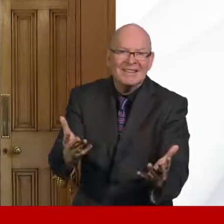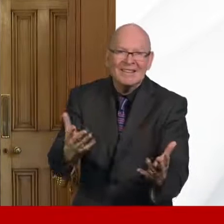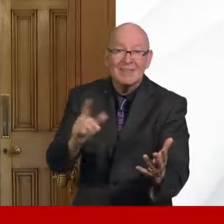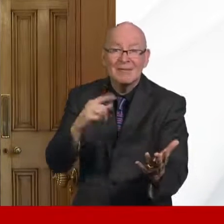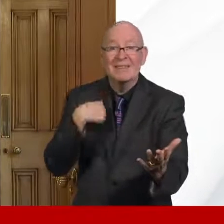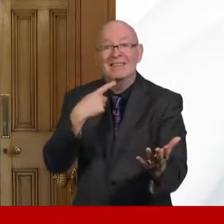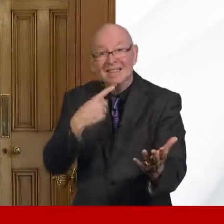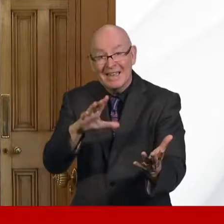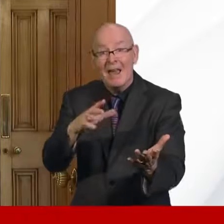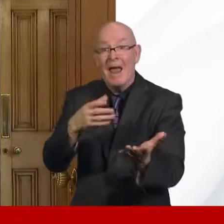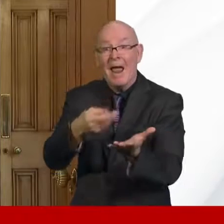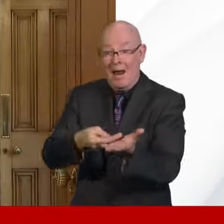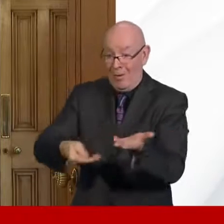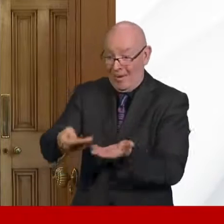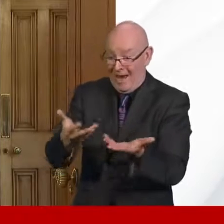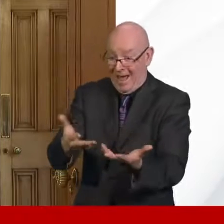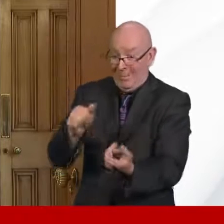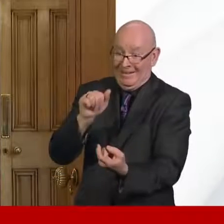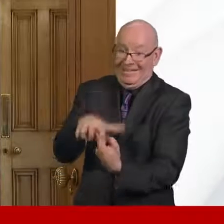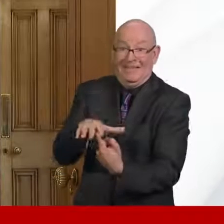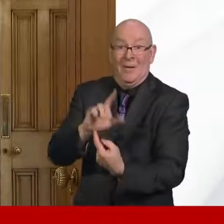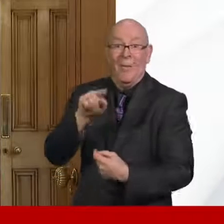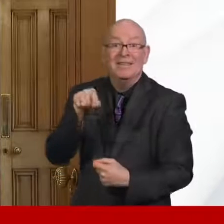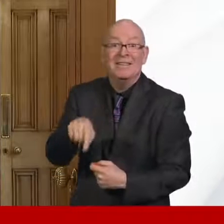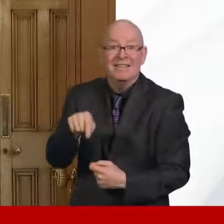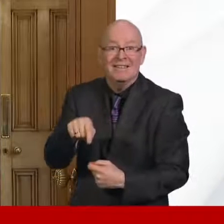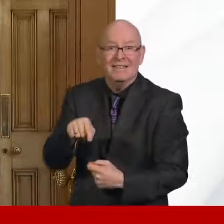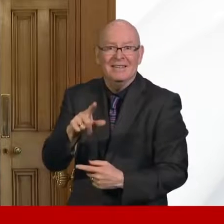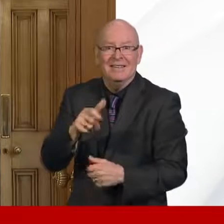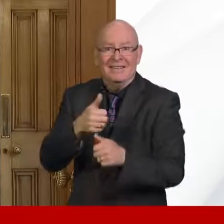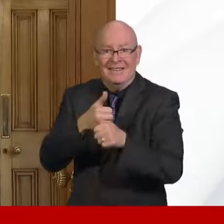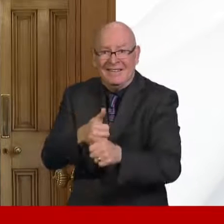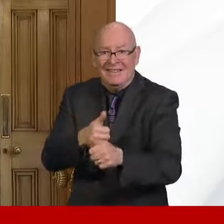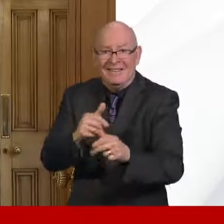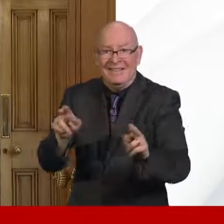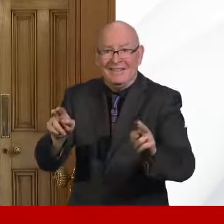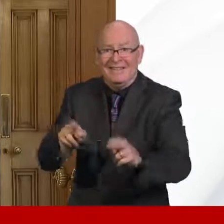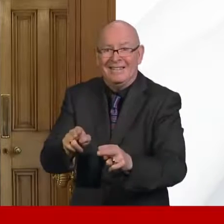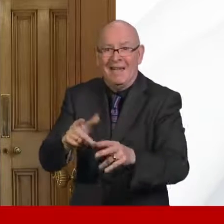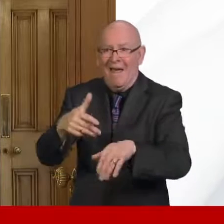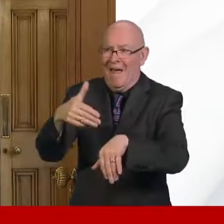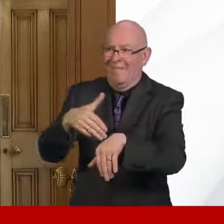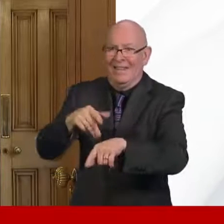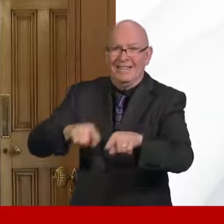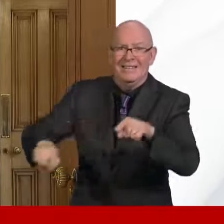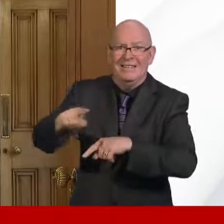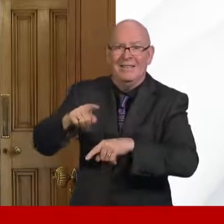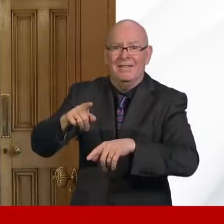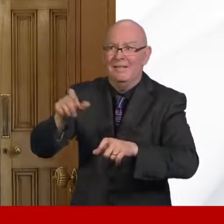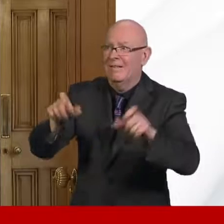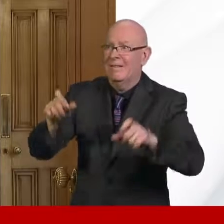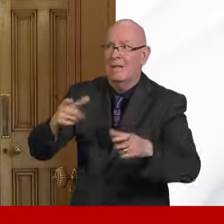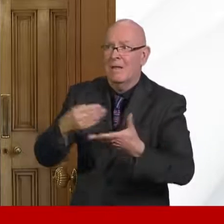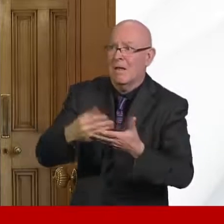what we were doing. So I do believe that is the right decision. And in terms of when we come out of this in terms of righting the ship, you we'll have to look at it then, as you know,